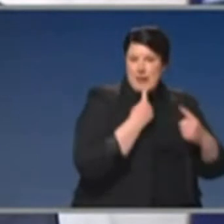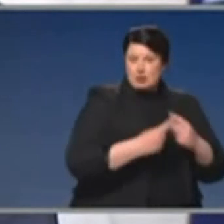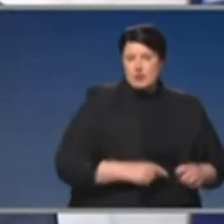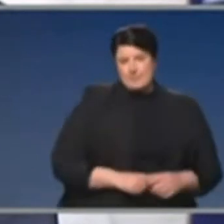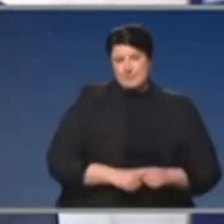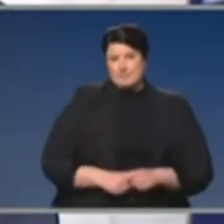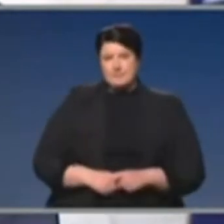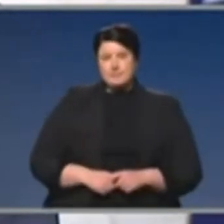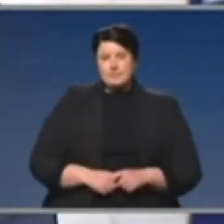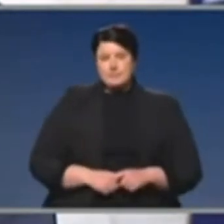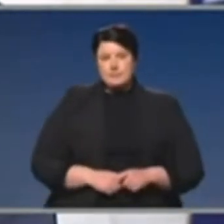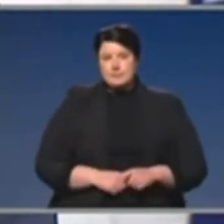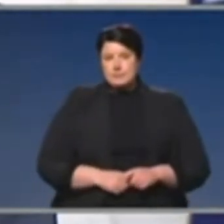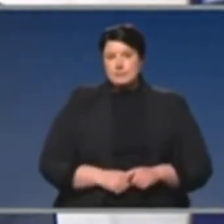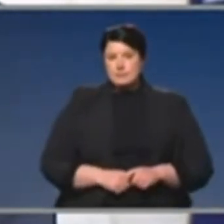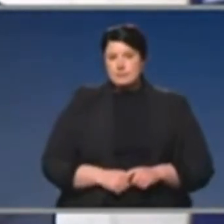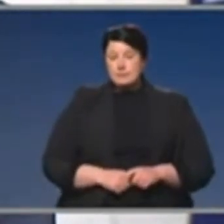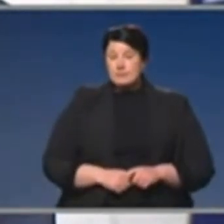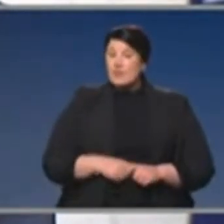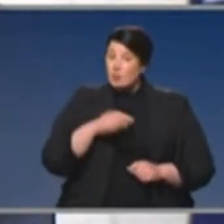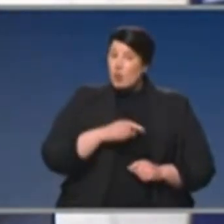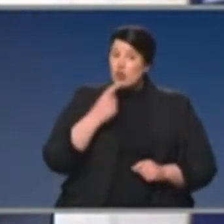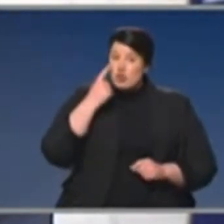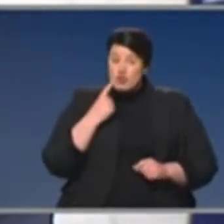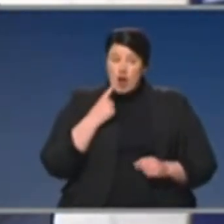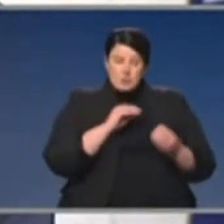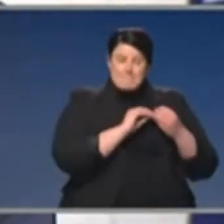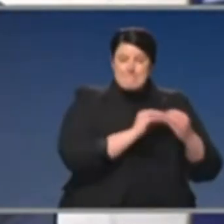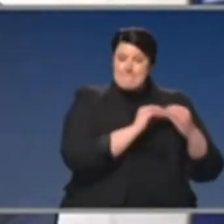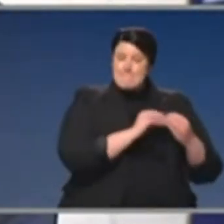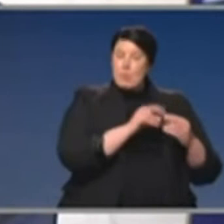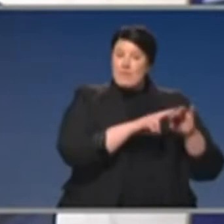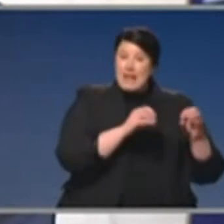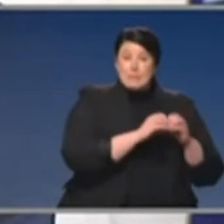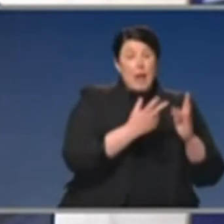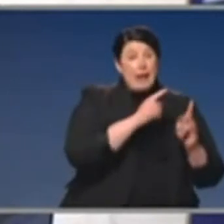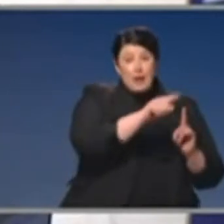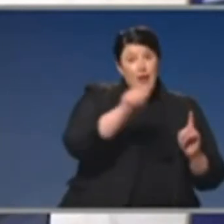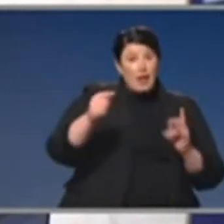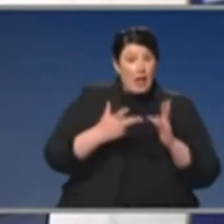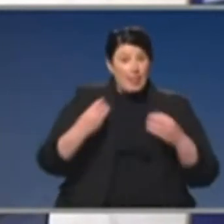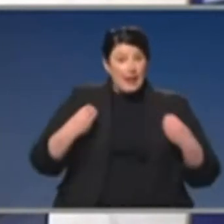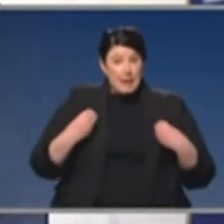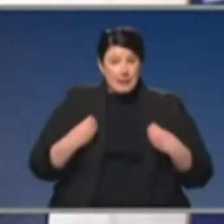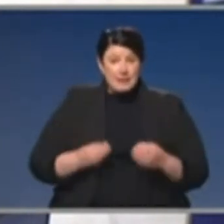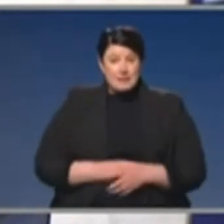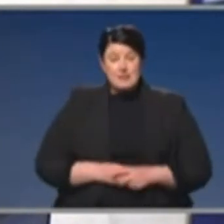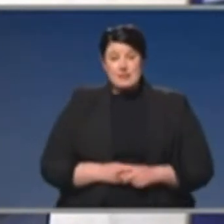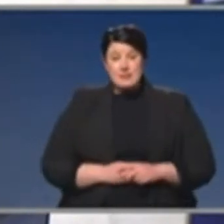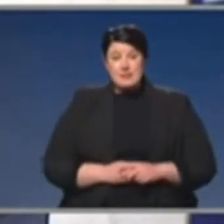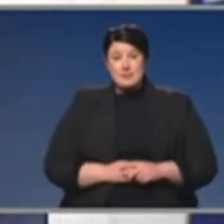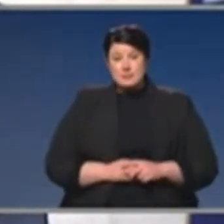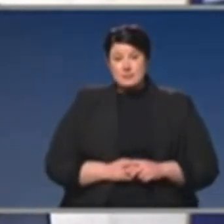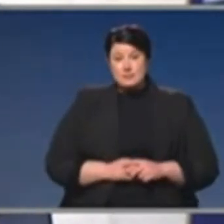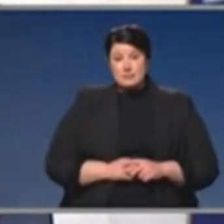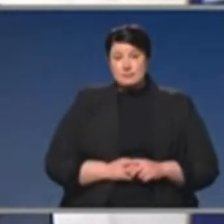place. So that's what we're trying to do with Facebook and the other companies, and this gives the police an extra tool in the